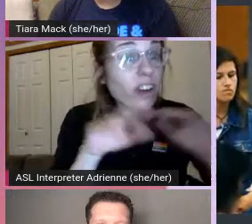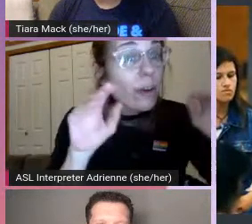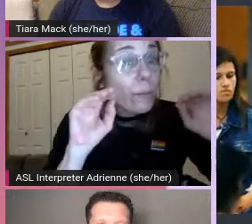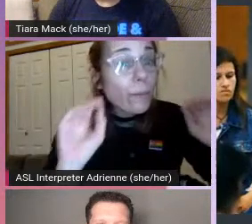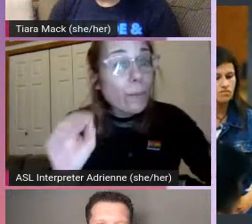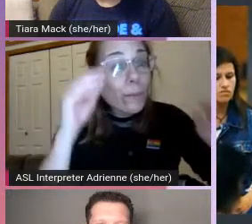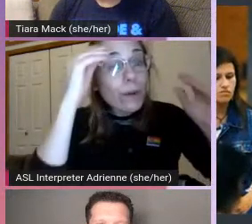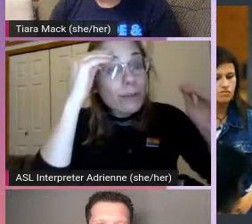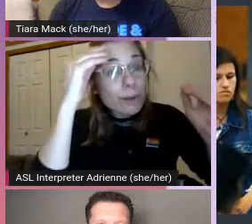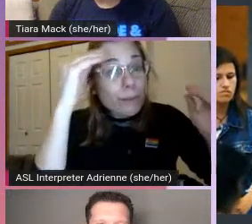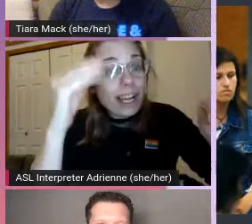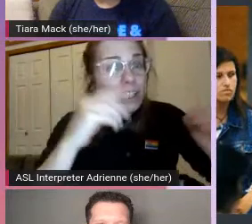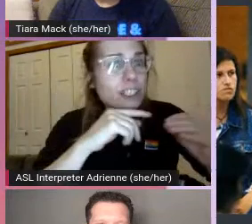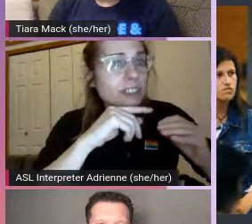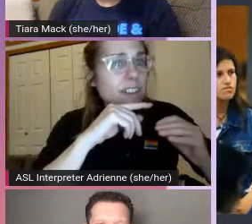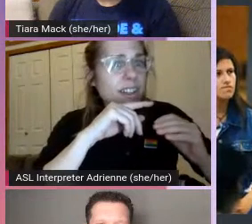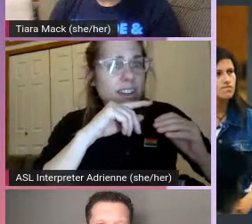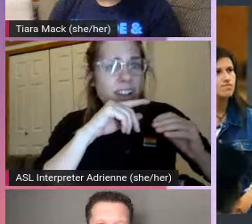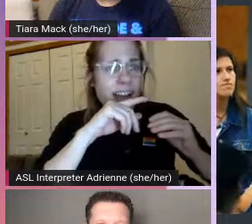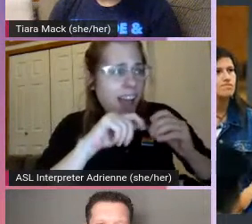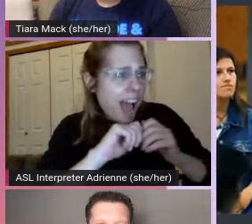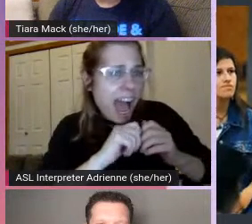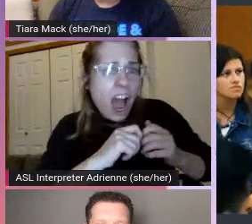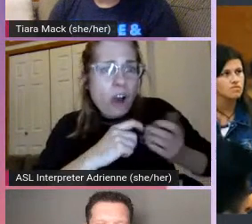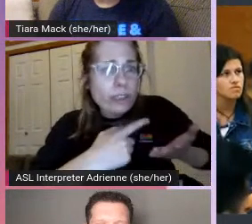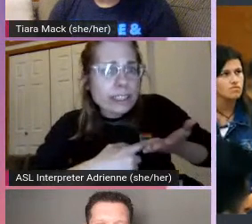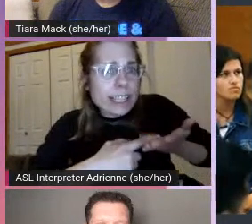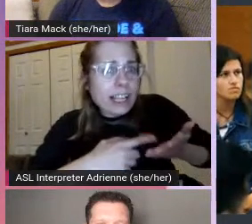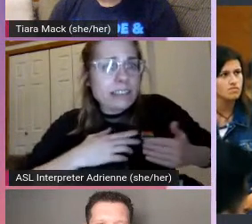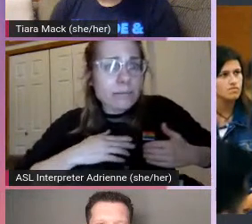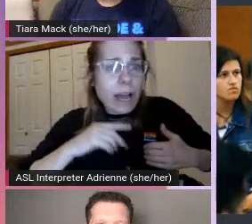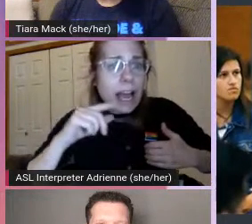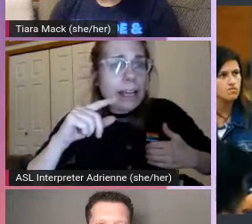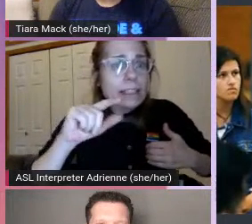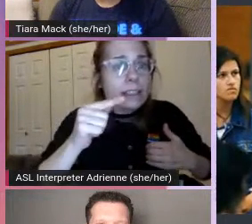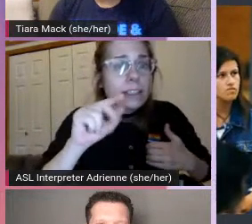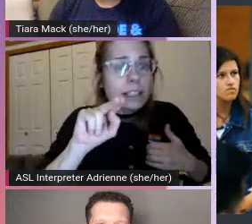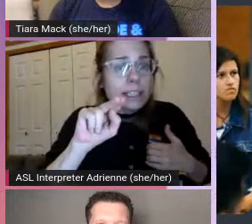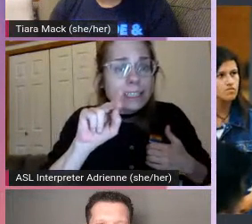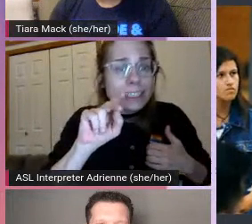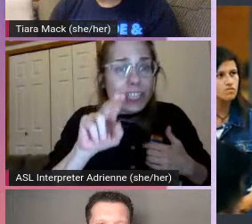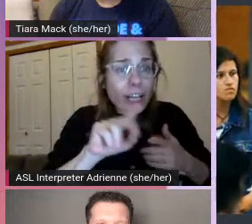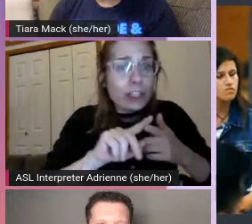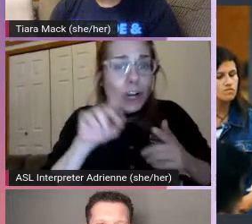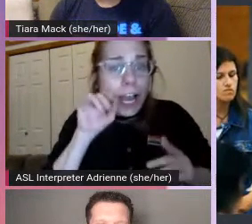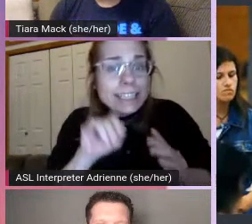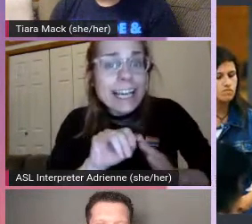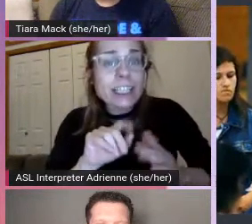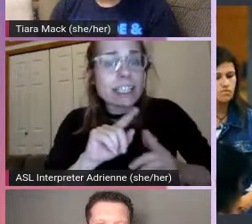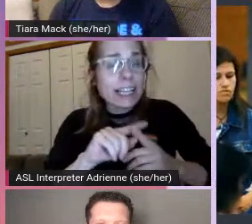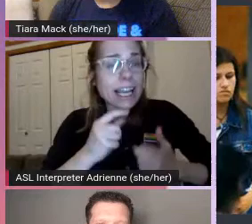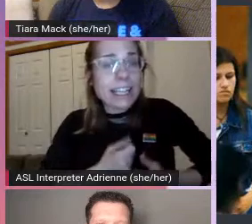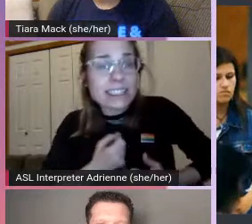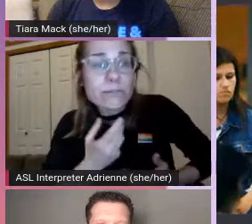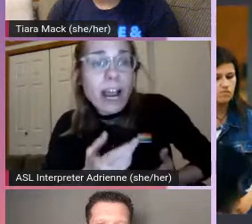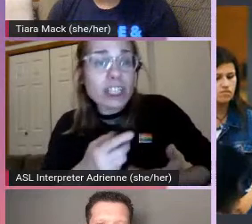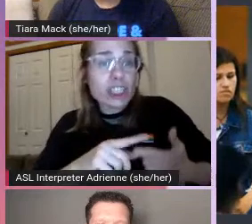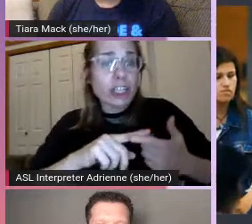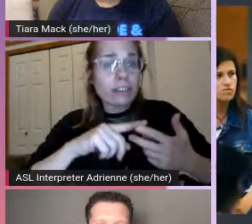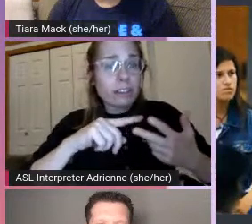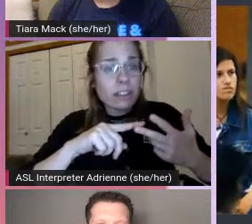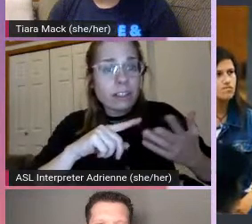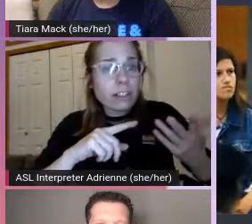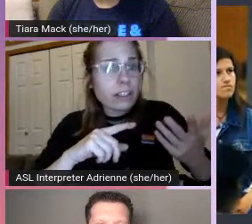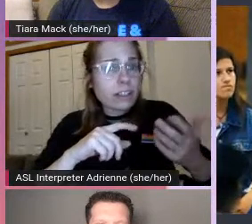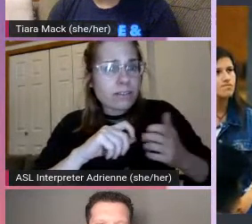gender identity, my sexuality, or my gender expression. These were all huge new topics for me. And on top of being